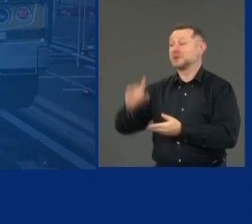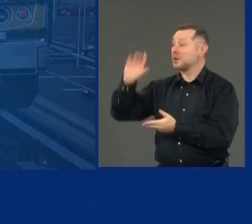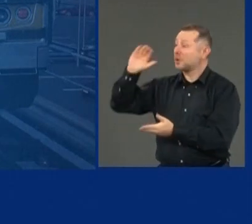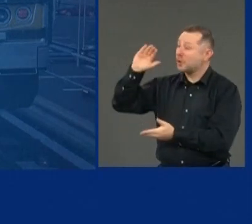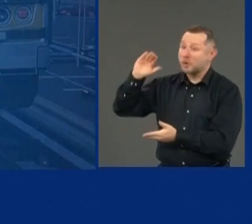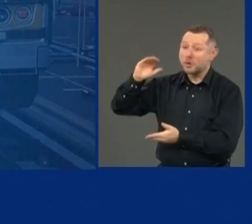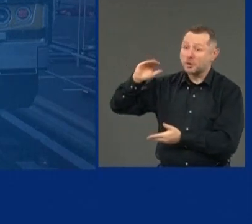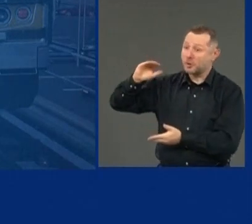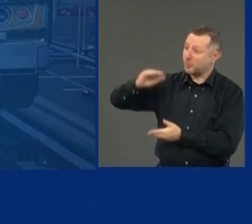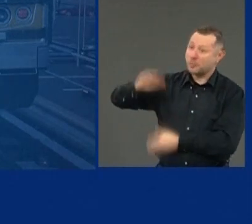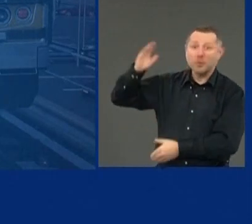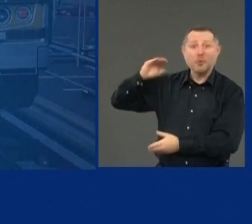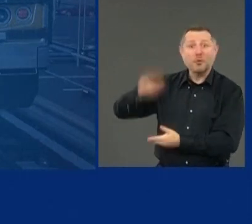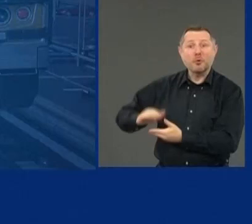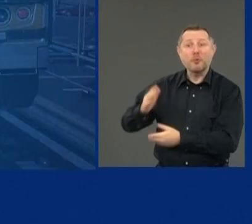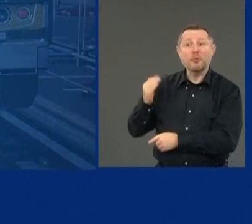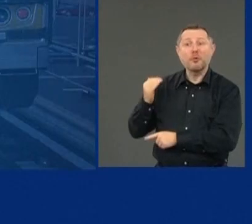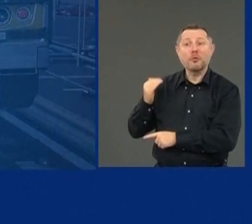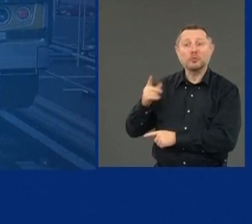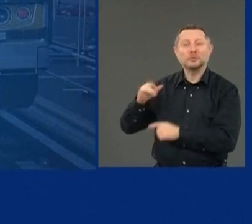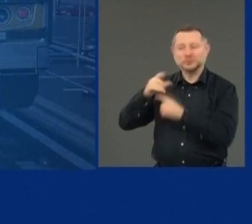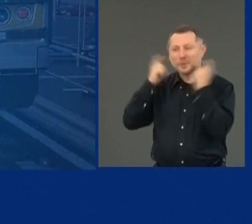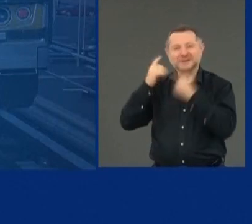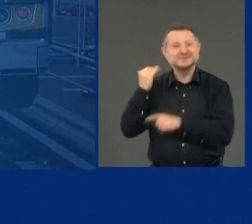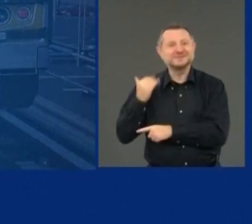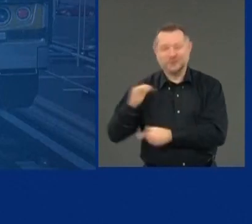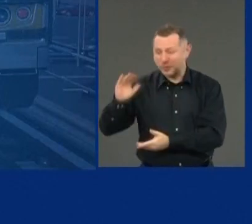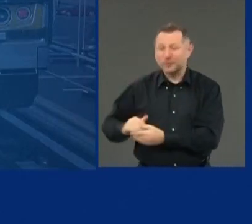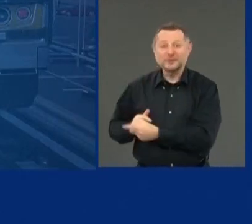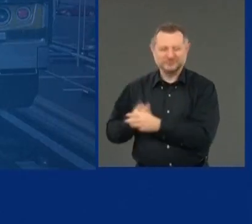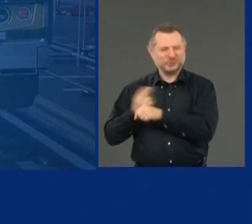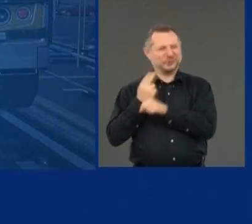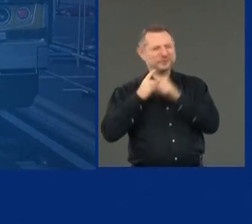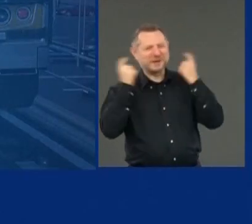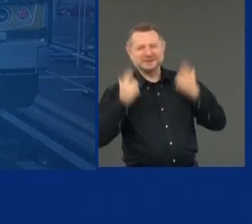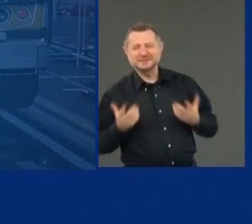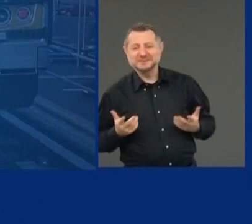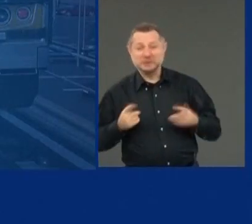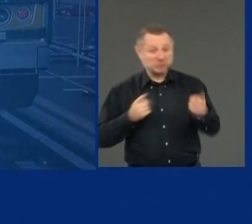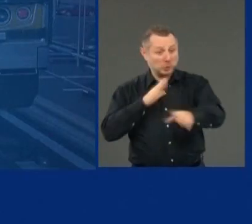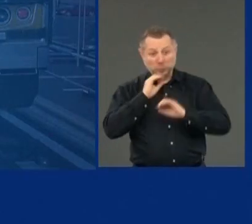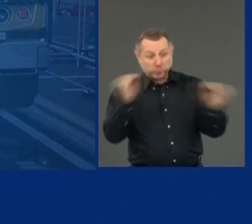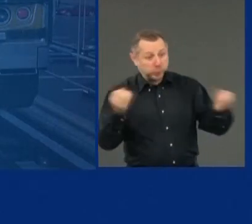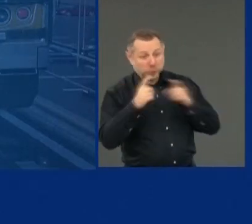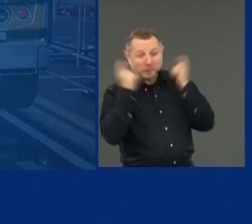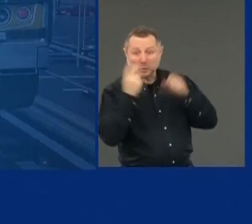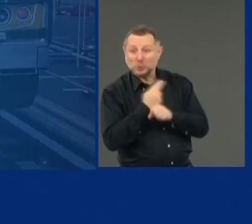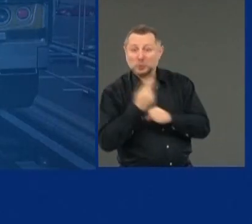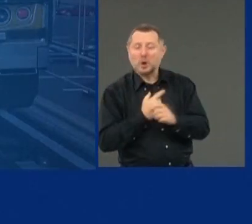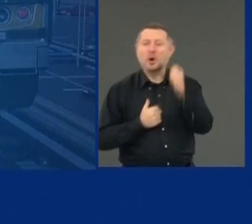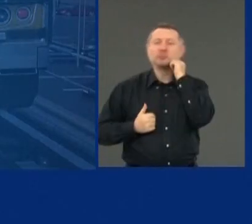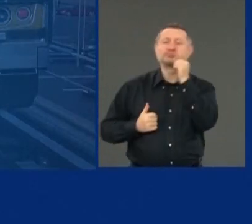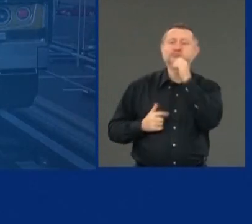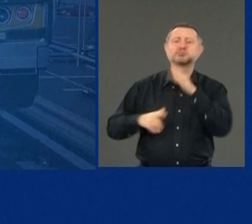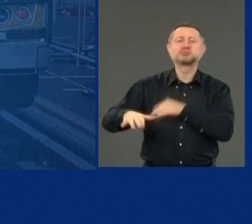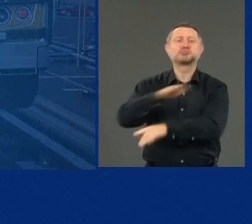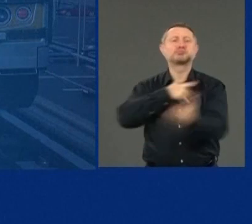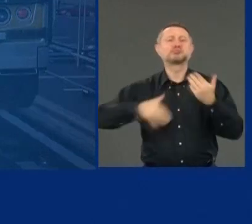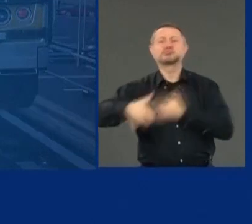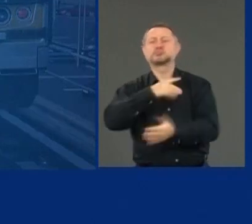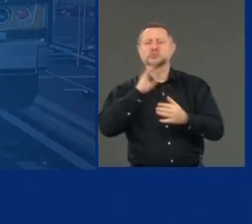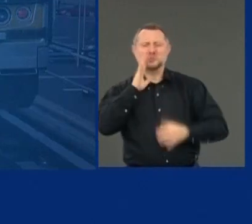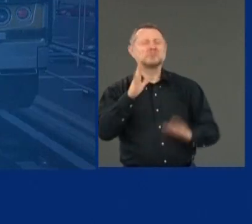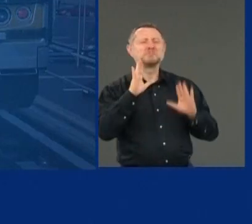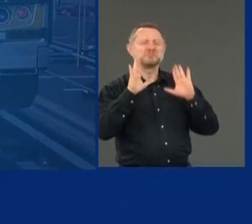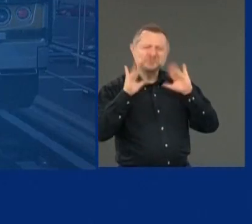the masks. So I think if you don't wear the mask in your personal comings and goings, you're making a mistake. But